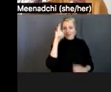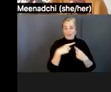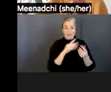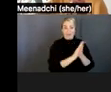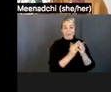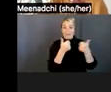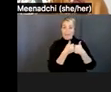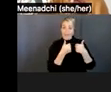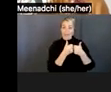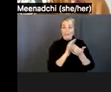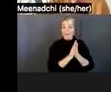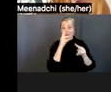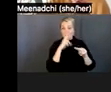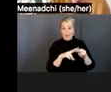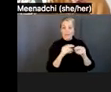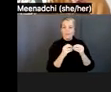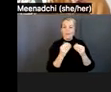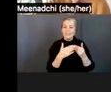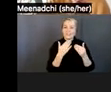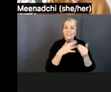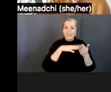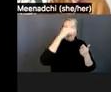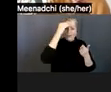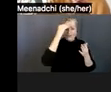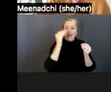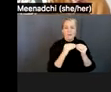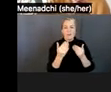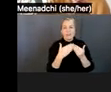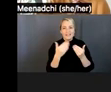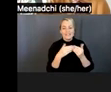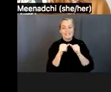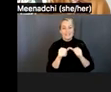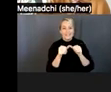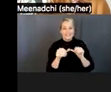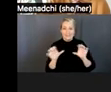are fun, it is a lot easier to learn, which means it's a lot easier to consistently do.